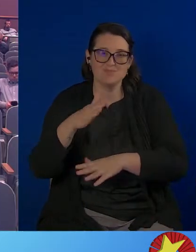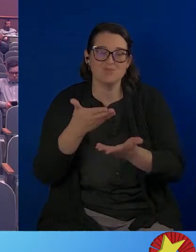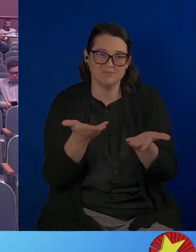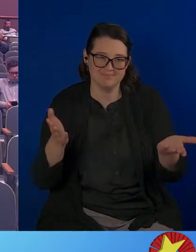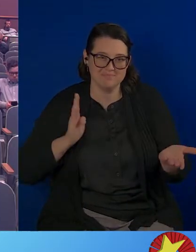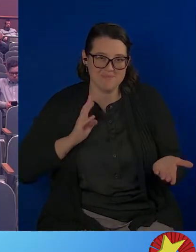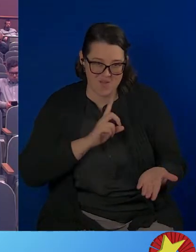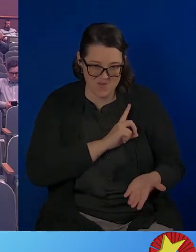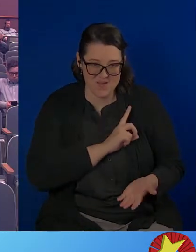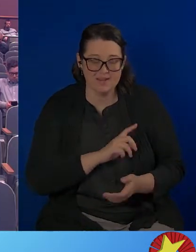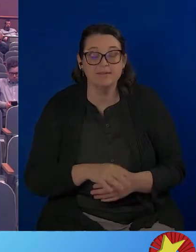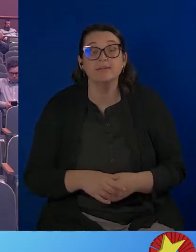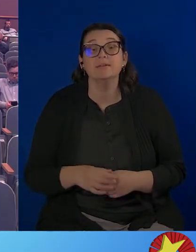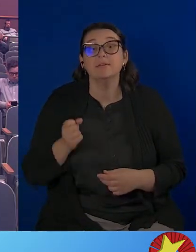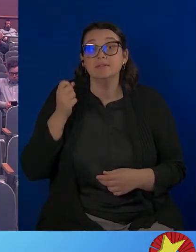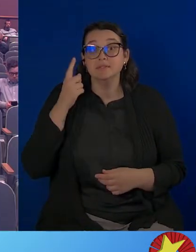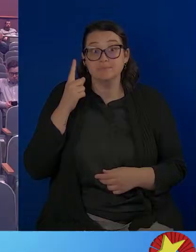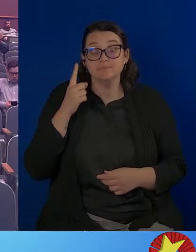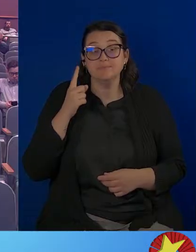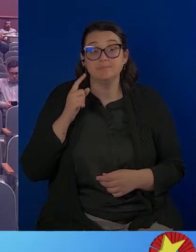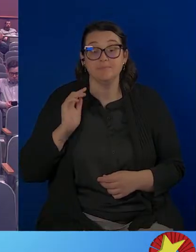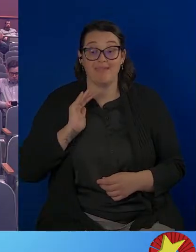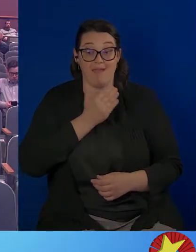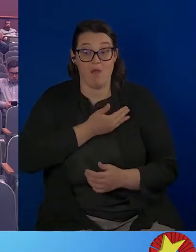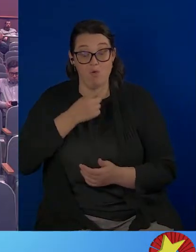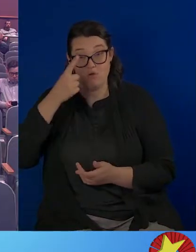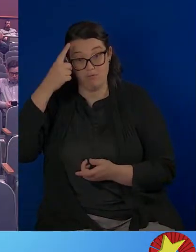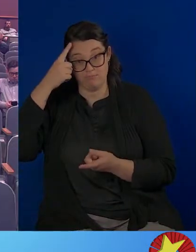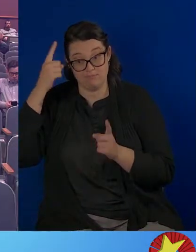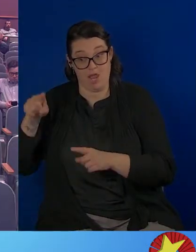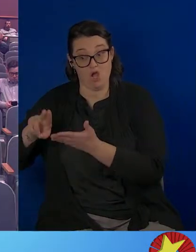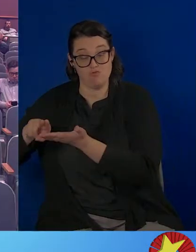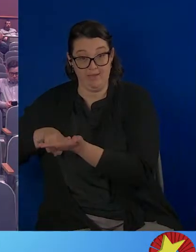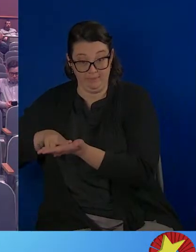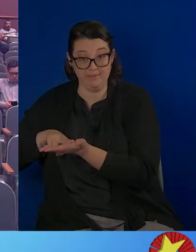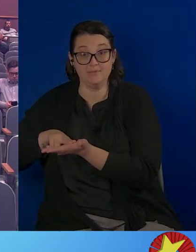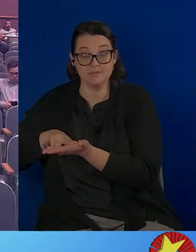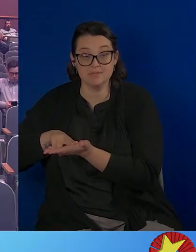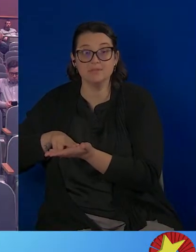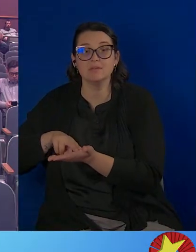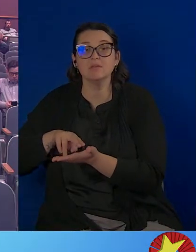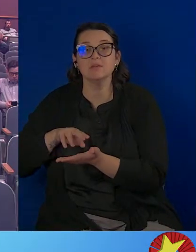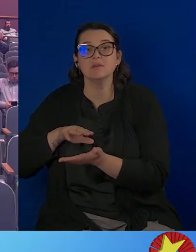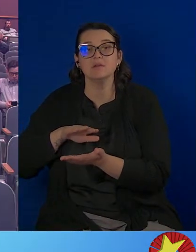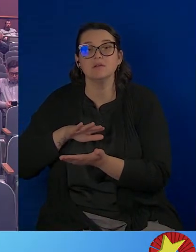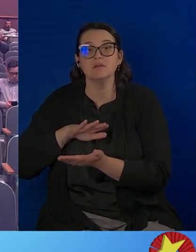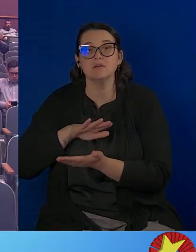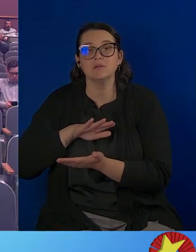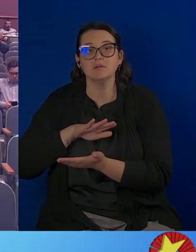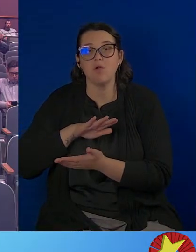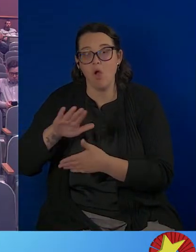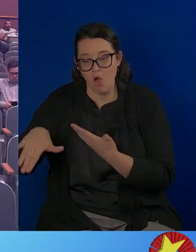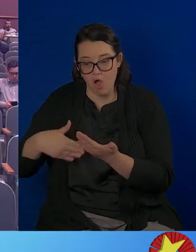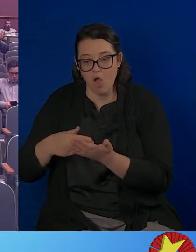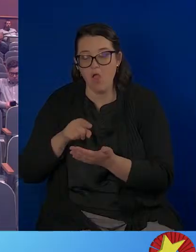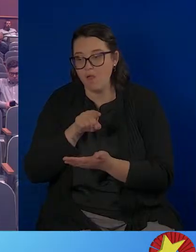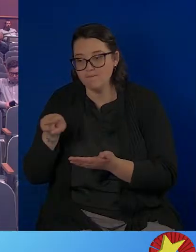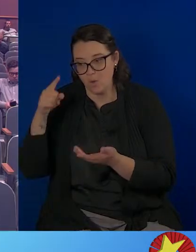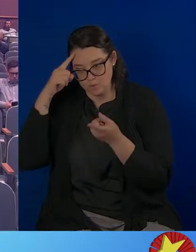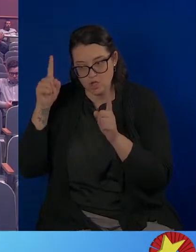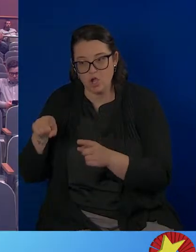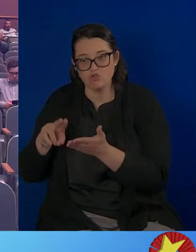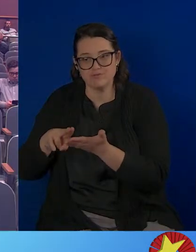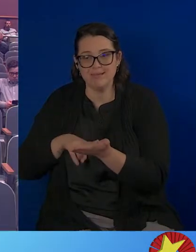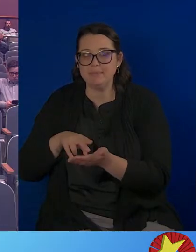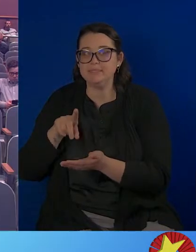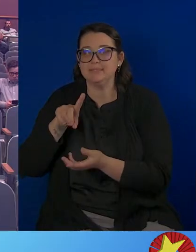what the biggest thing is with our agreements, it's all of our agreements are the district initiates them with